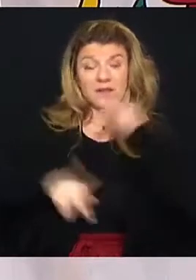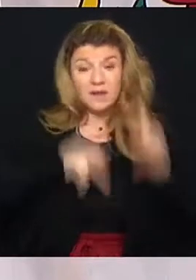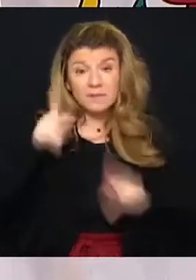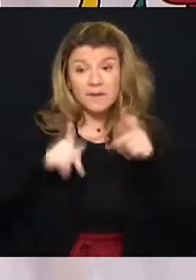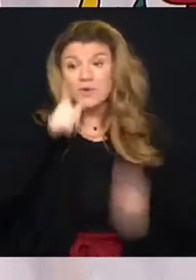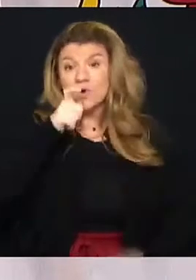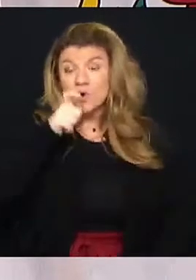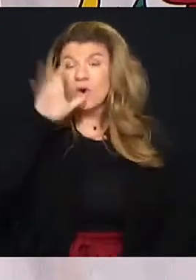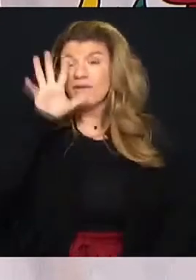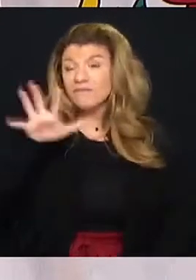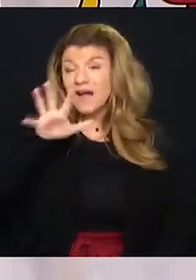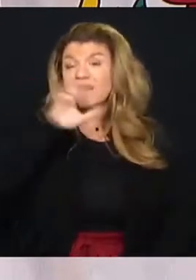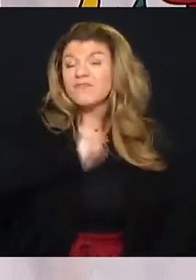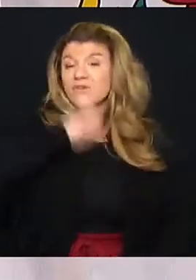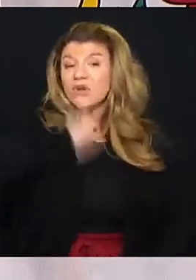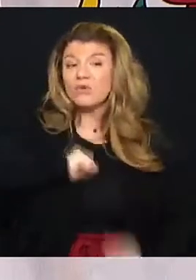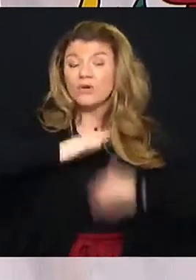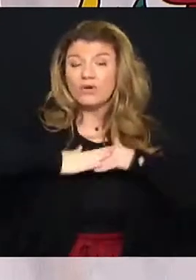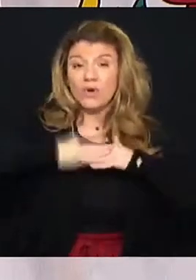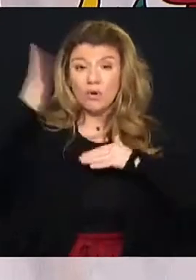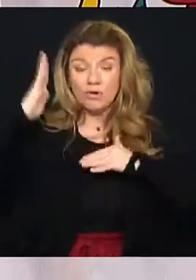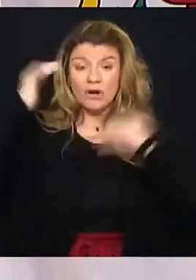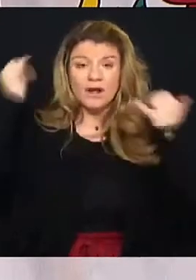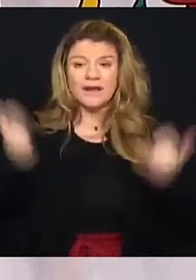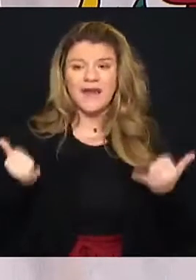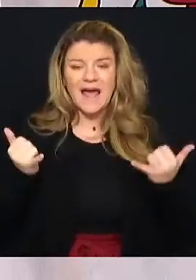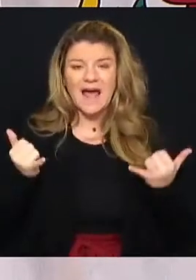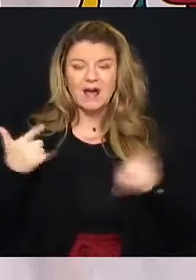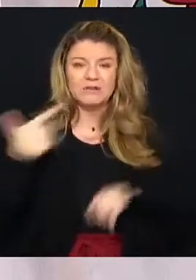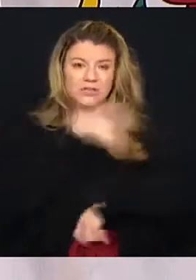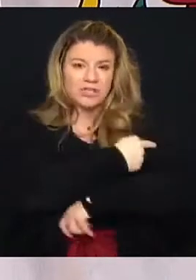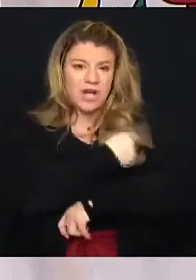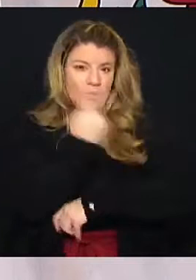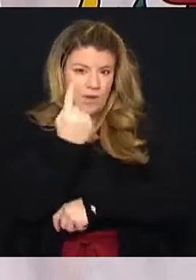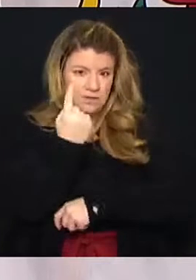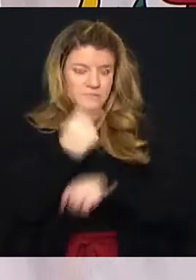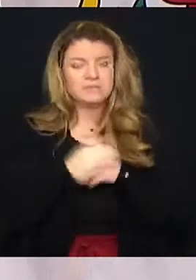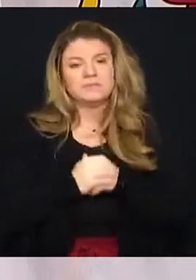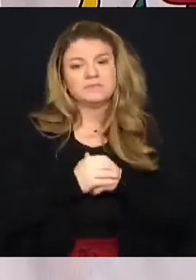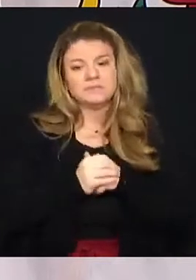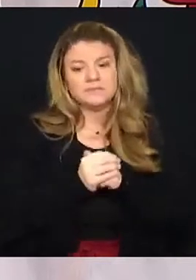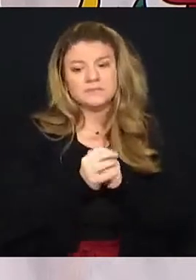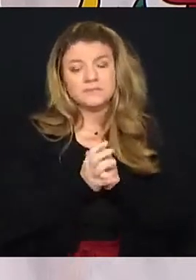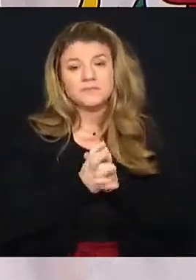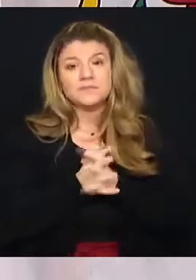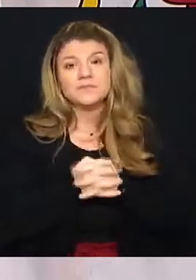are 5 years old and older now have received at least one shot.